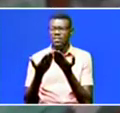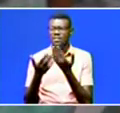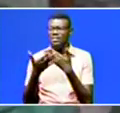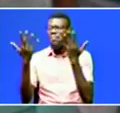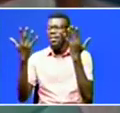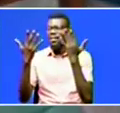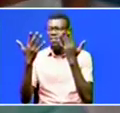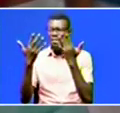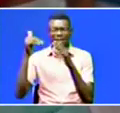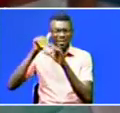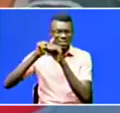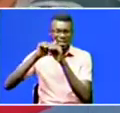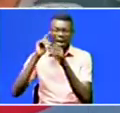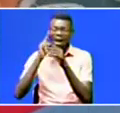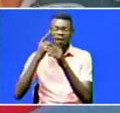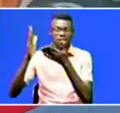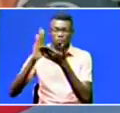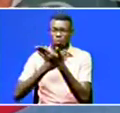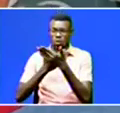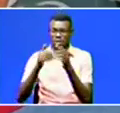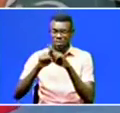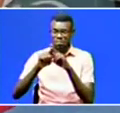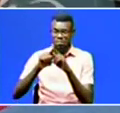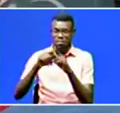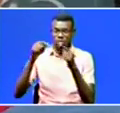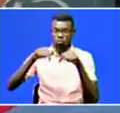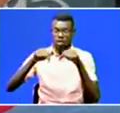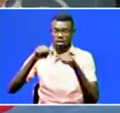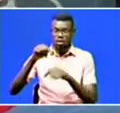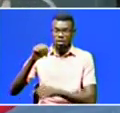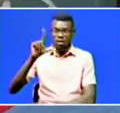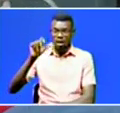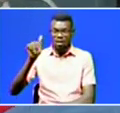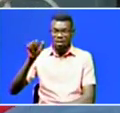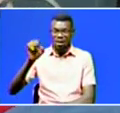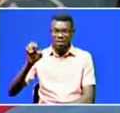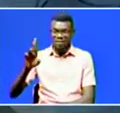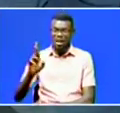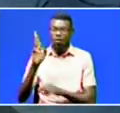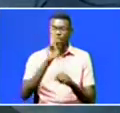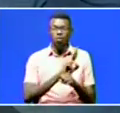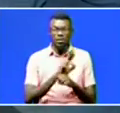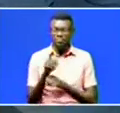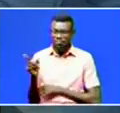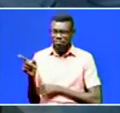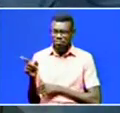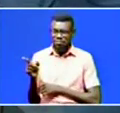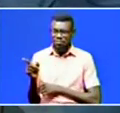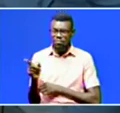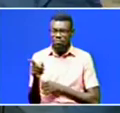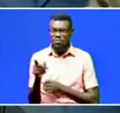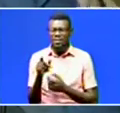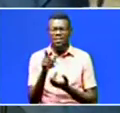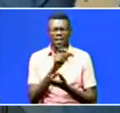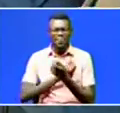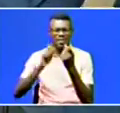are various type of laser. The laser that we are going to use today is known as excimer laser. This laser is very